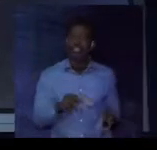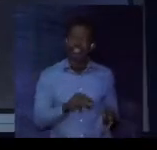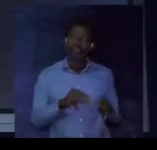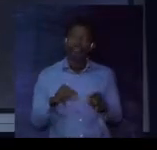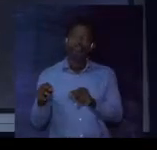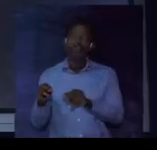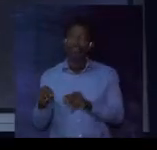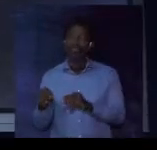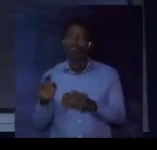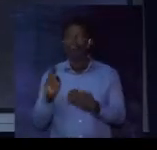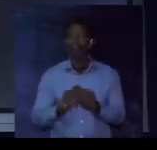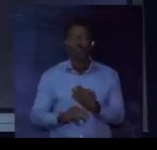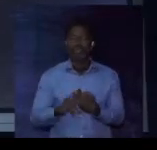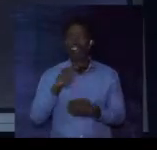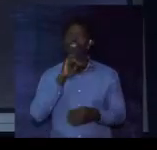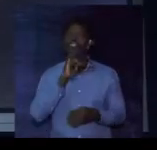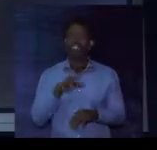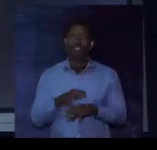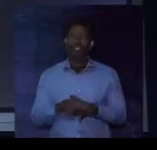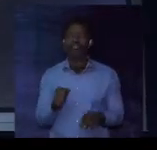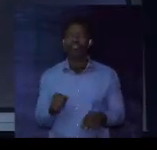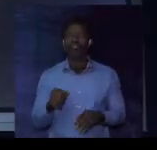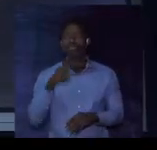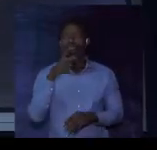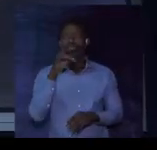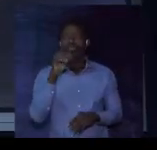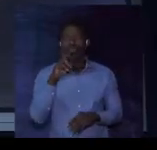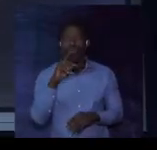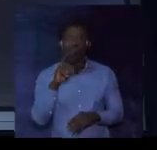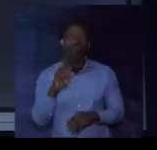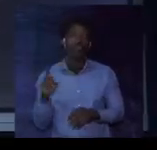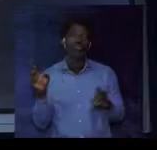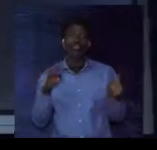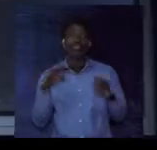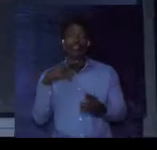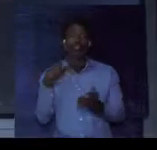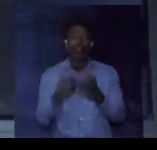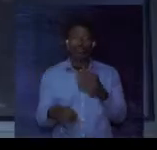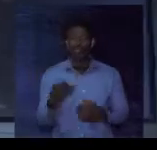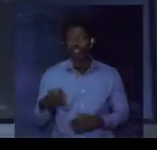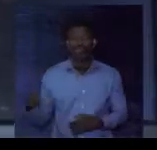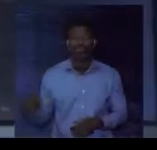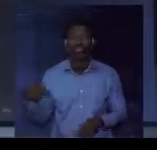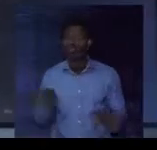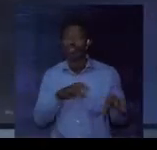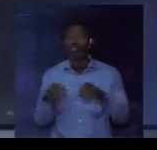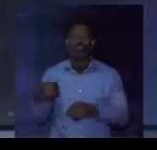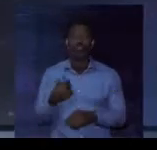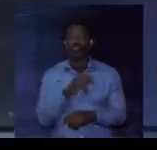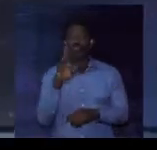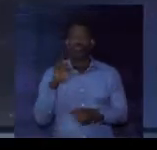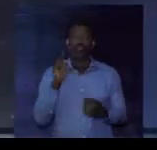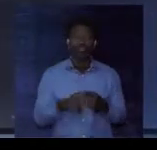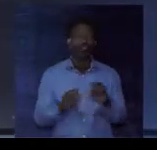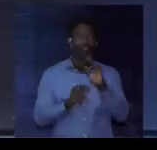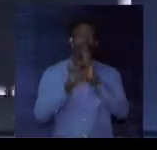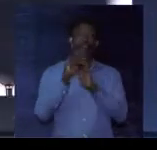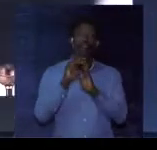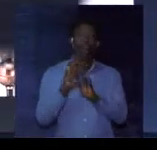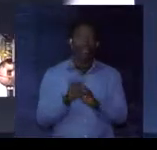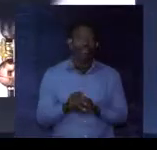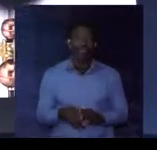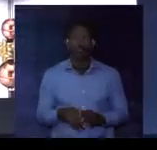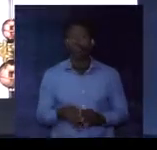of air, is called wind. So what instrument do we use to measure wind? Don't forget,